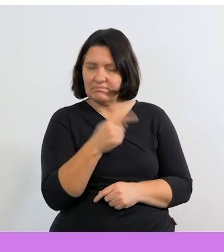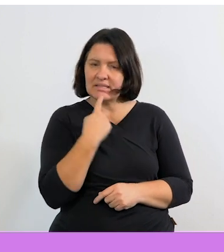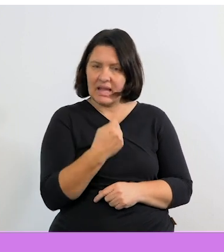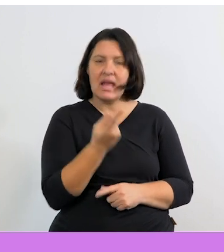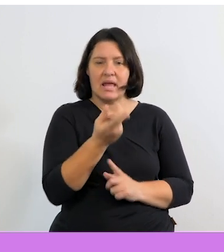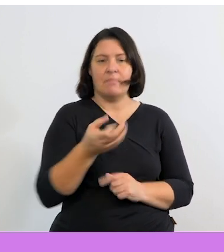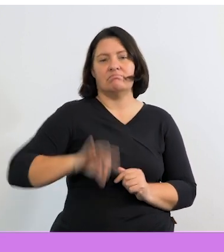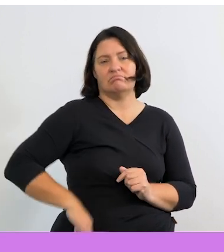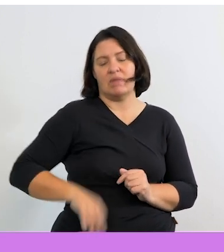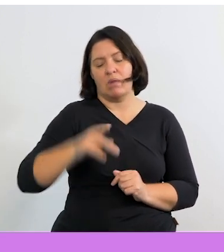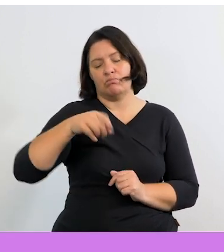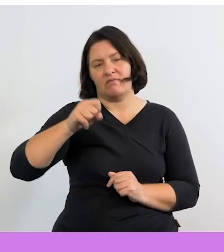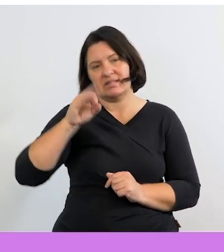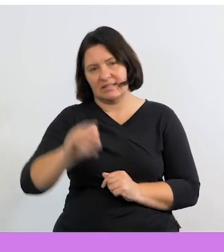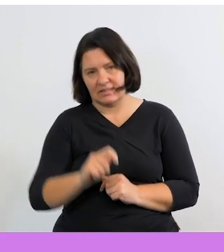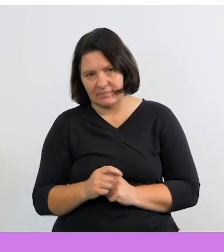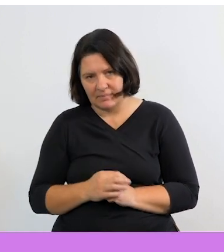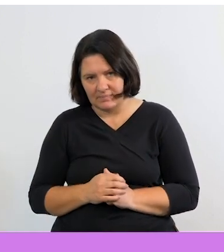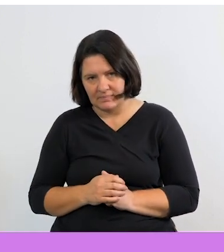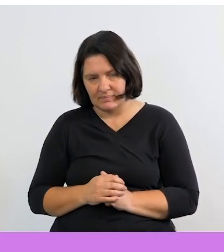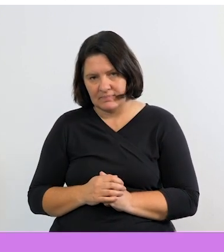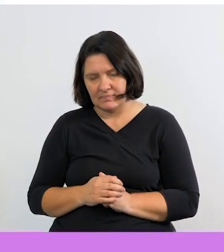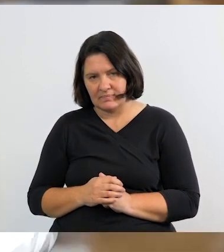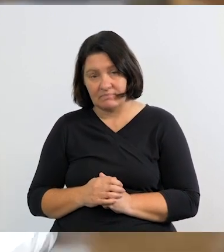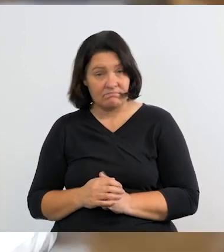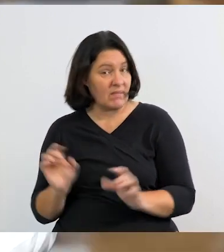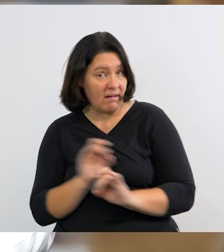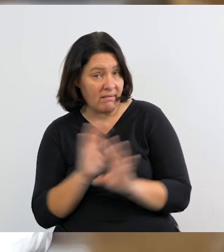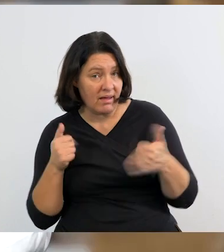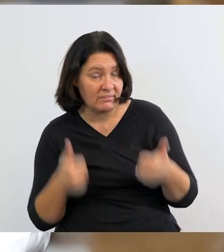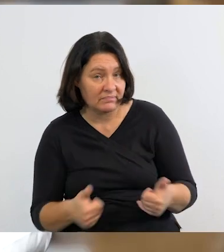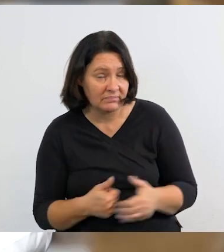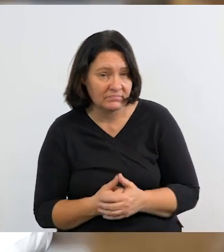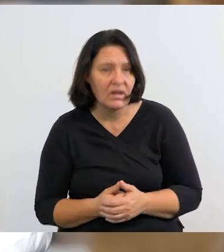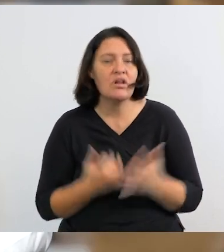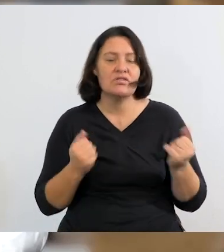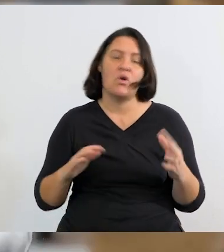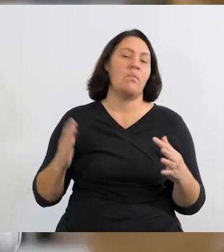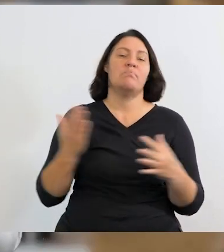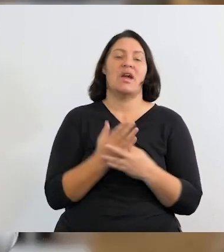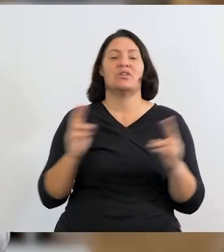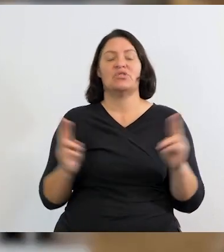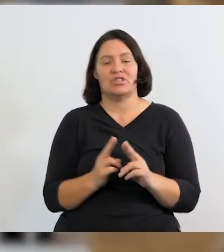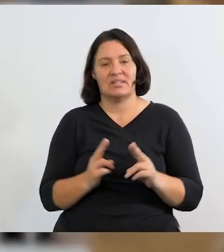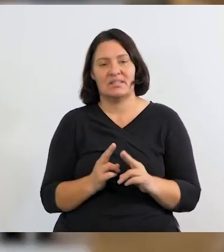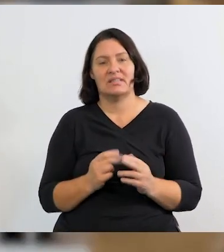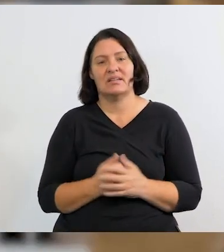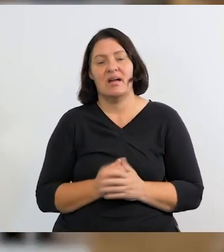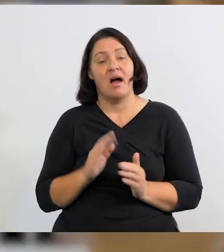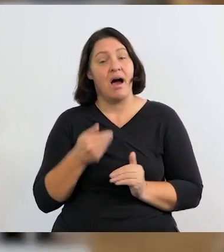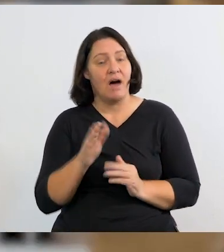can conclude that he's making a profit. Okay, I hope that is clear to you guys. Let us quickly take a